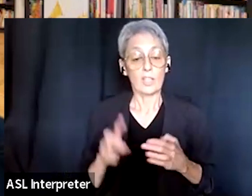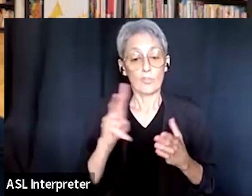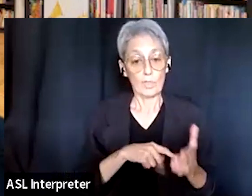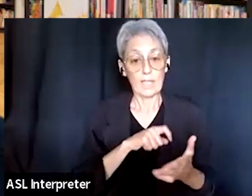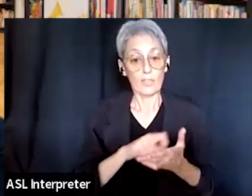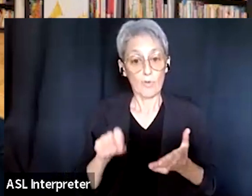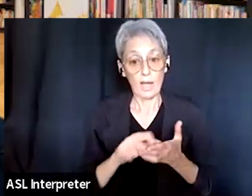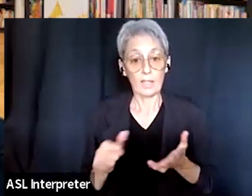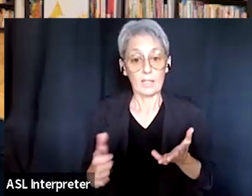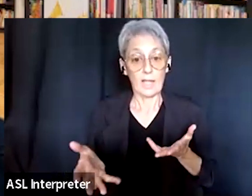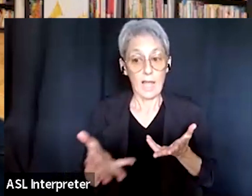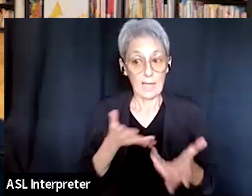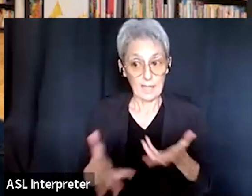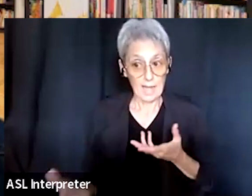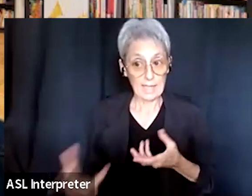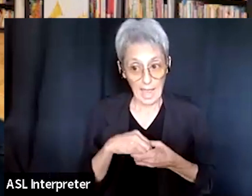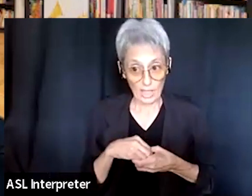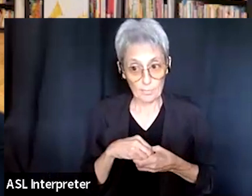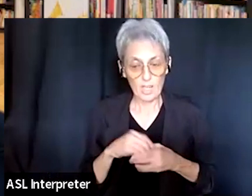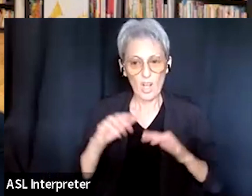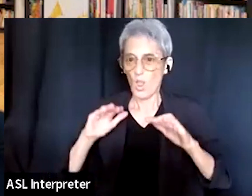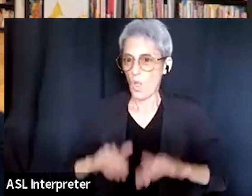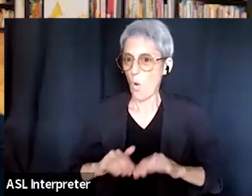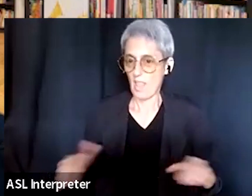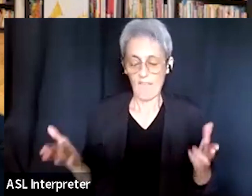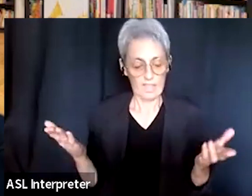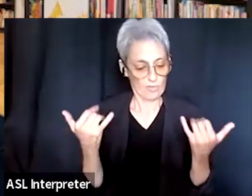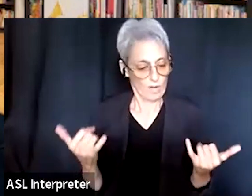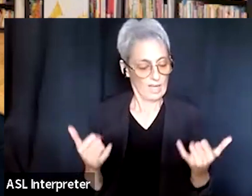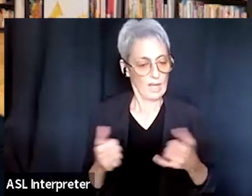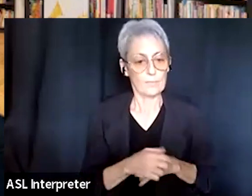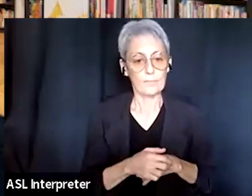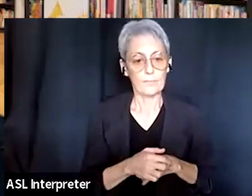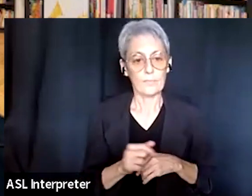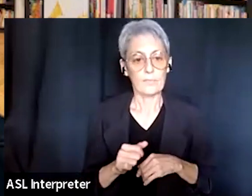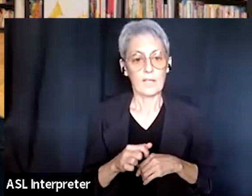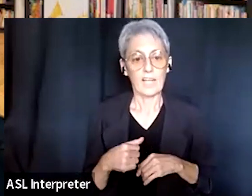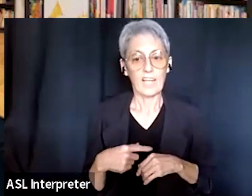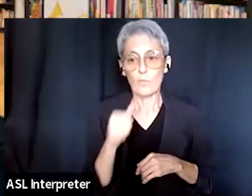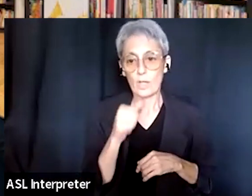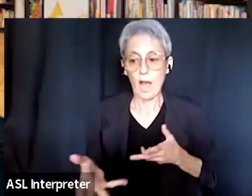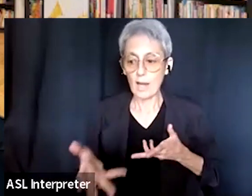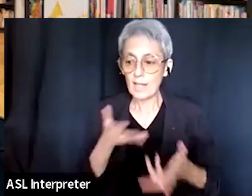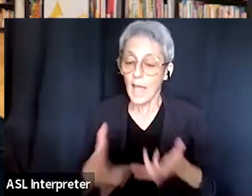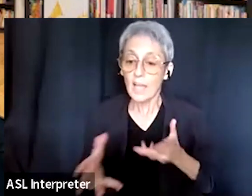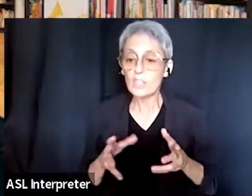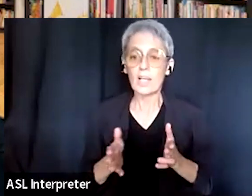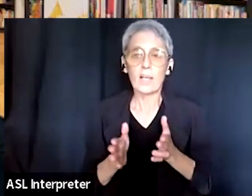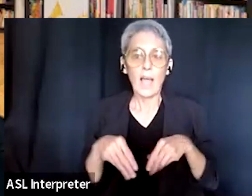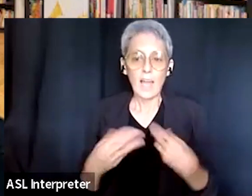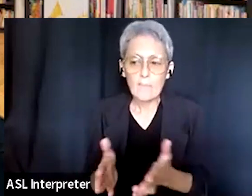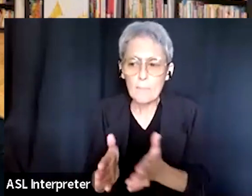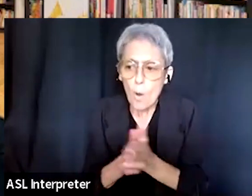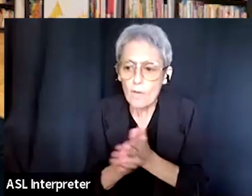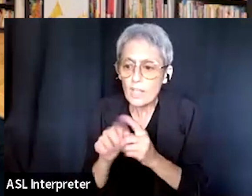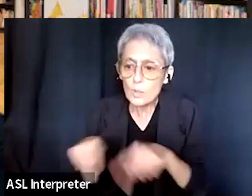engagement are at really low levels here. And I think if we're not engaging and we're not motivating children in reading and writing,